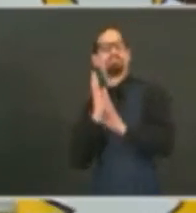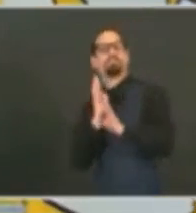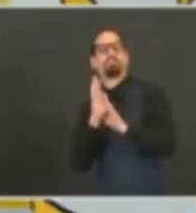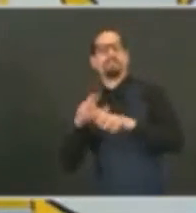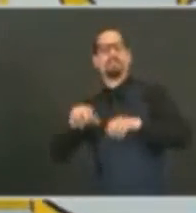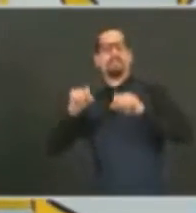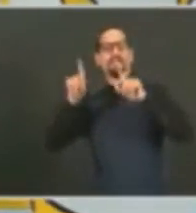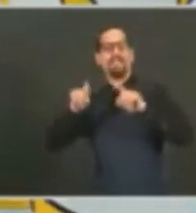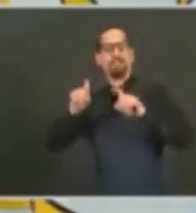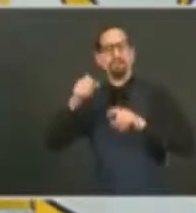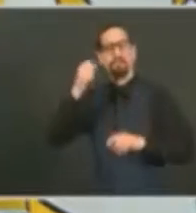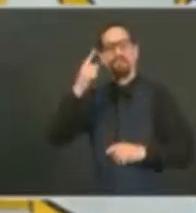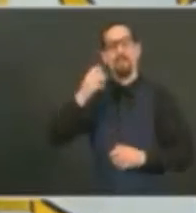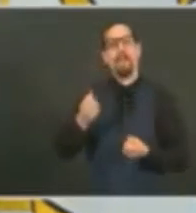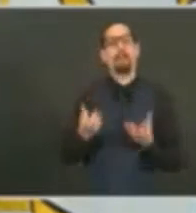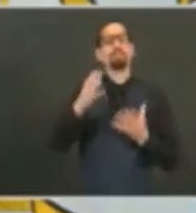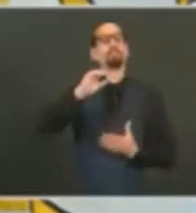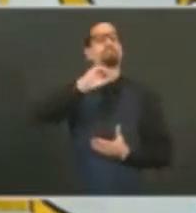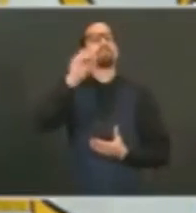8%.